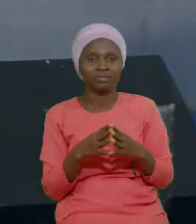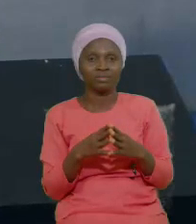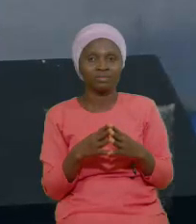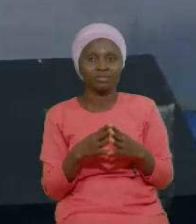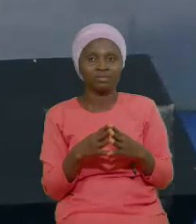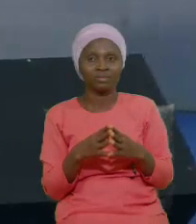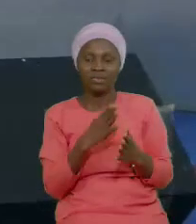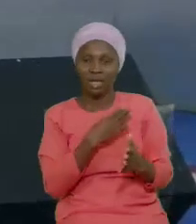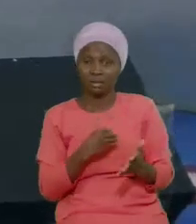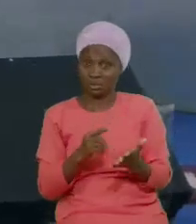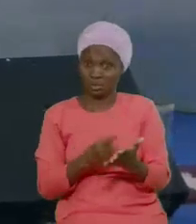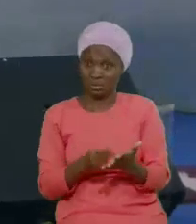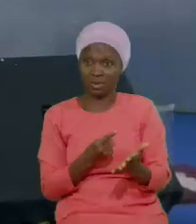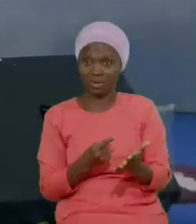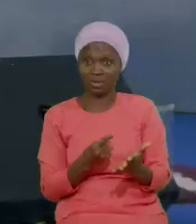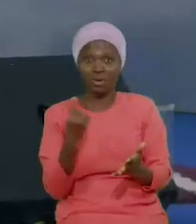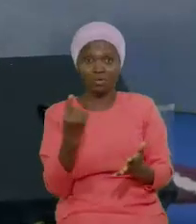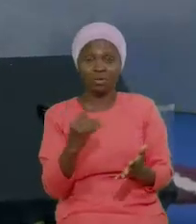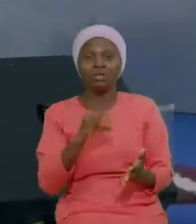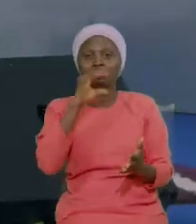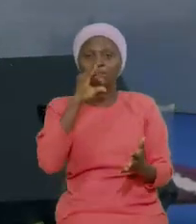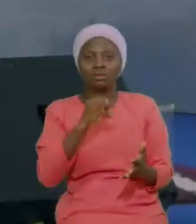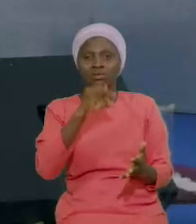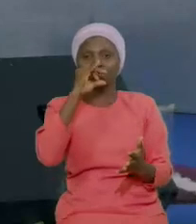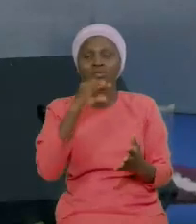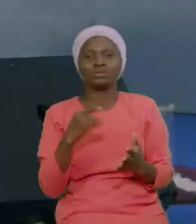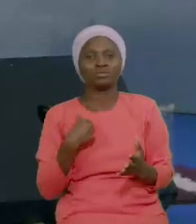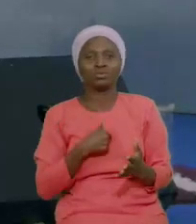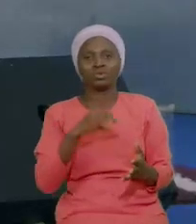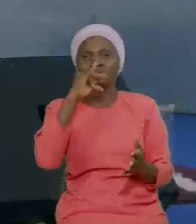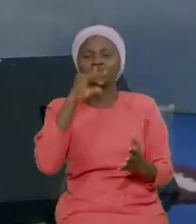And sometimes it's only drinking.